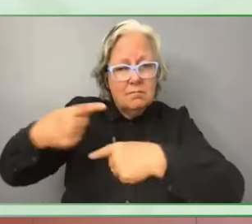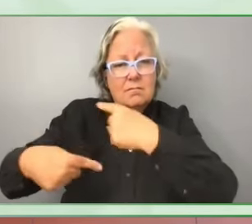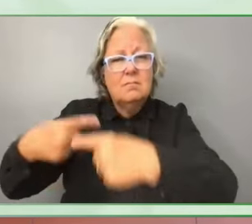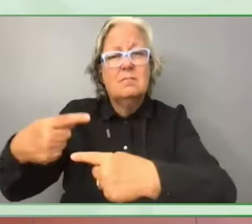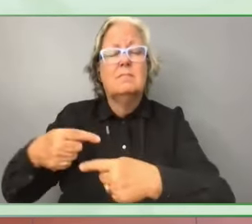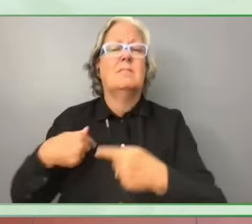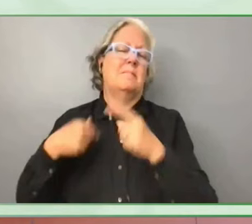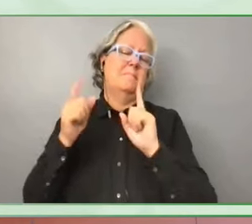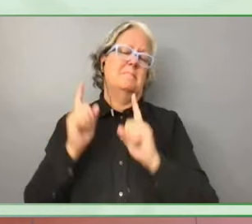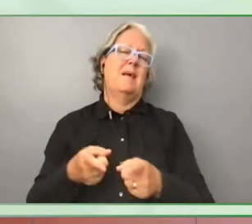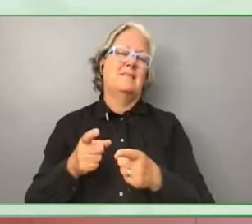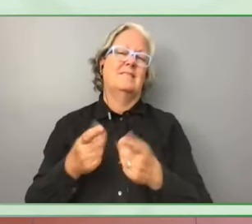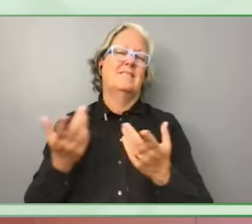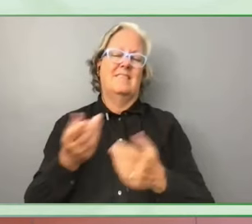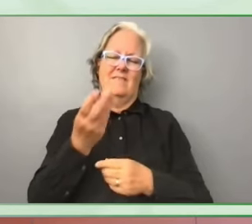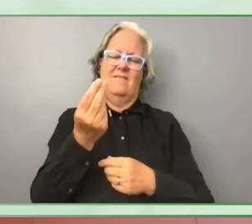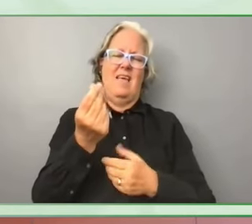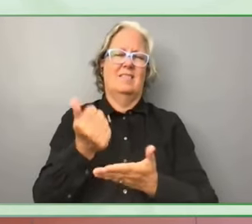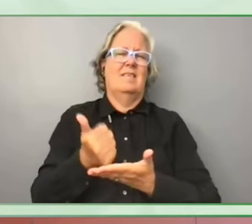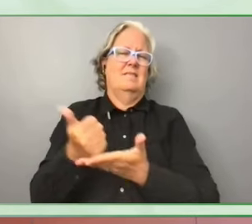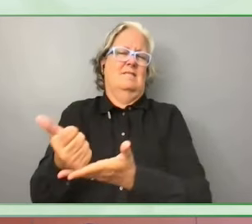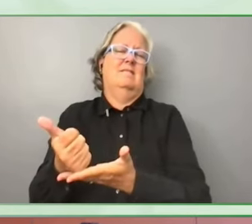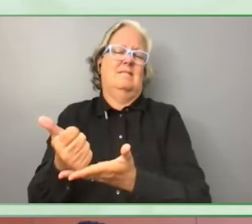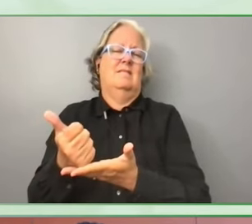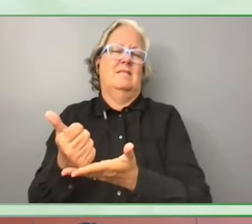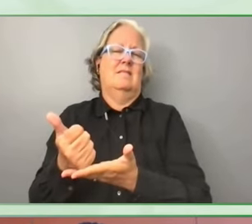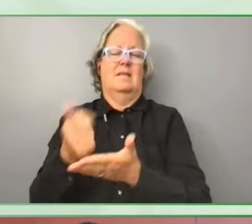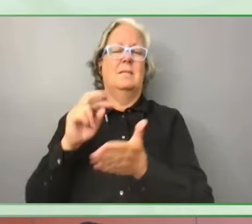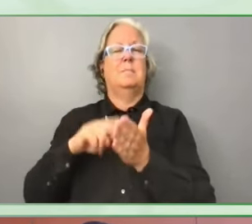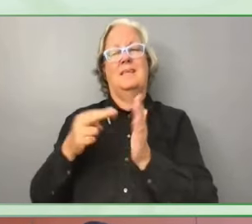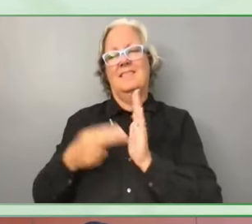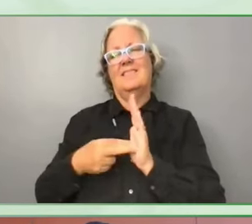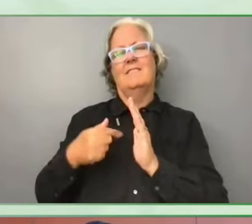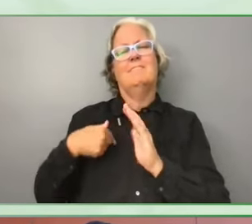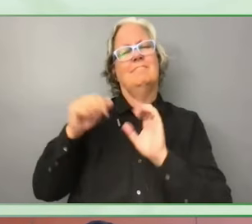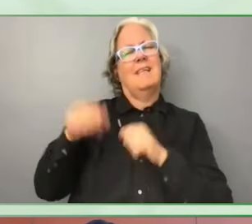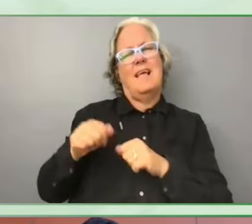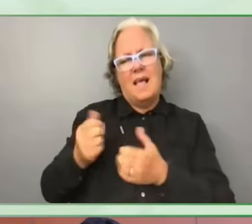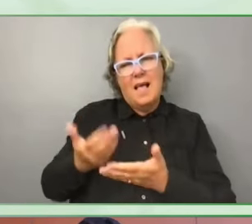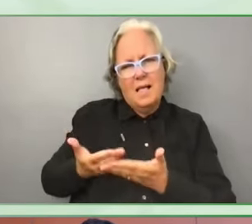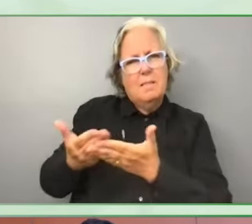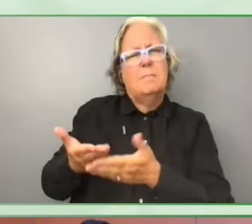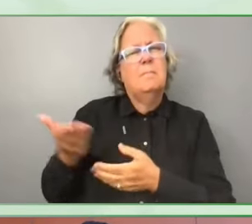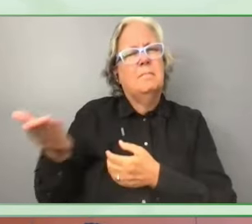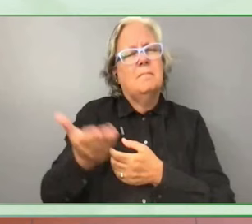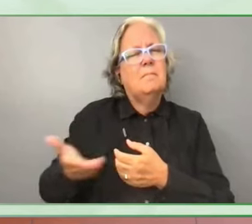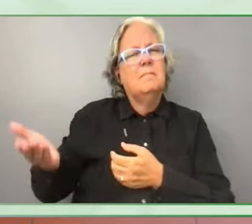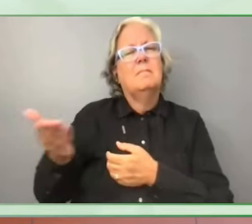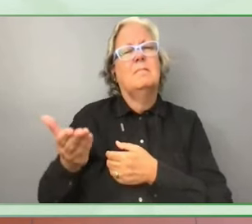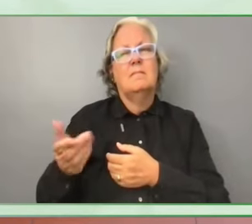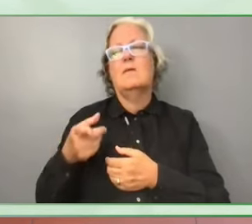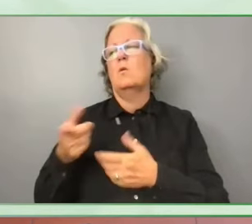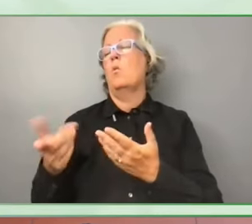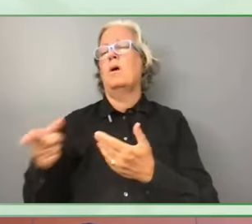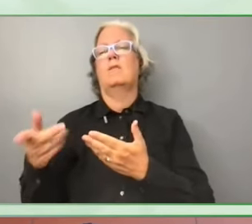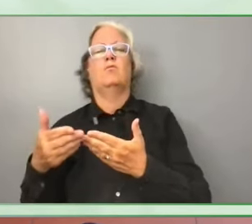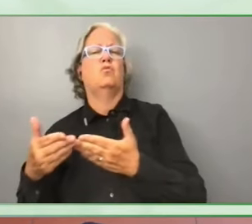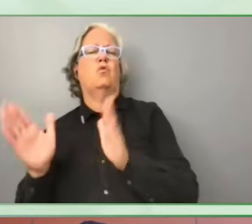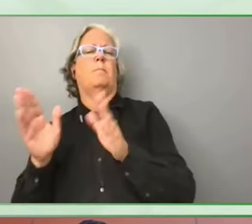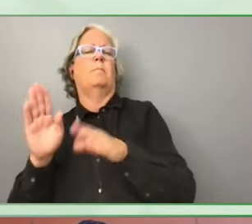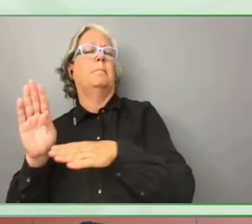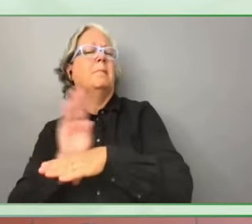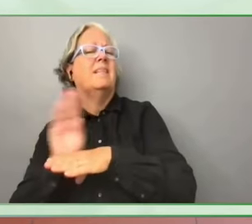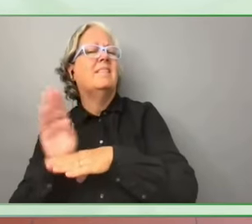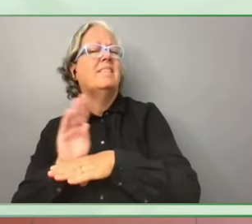this financial assistance in order to help them open businesses that will cater for